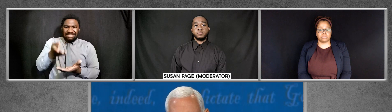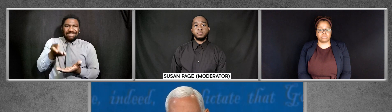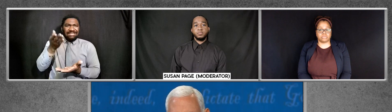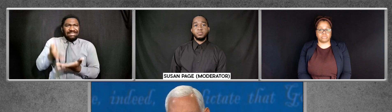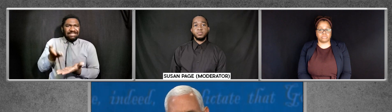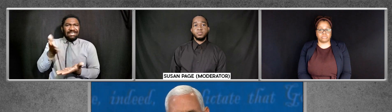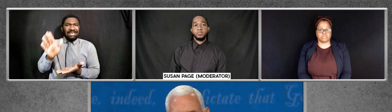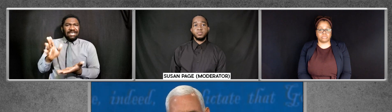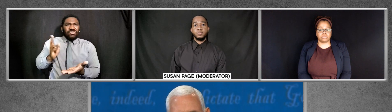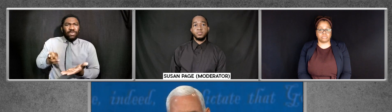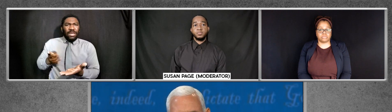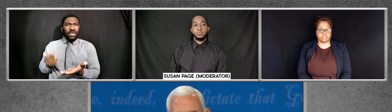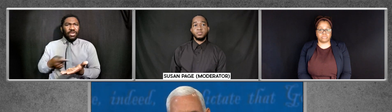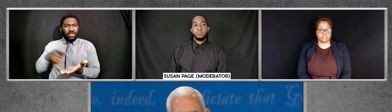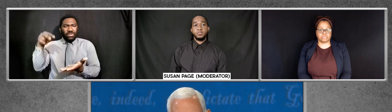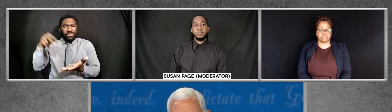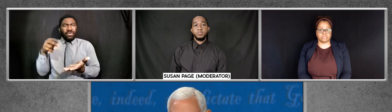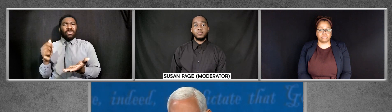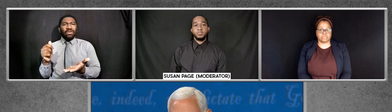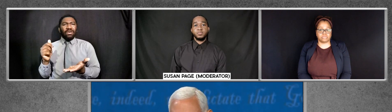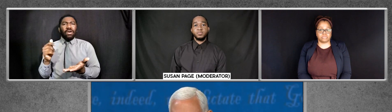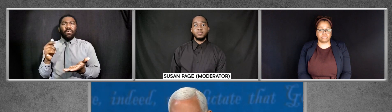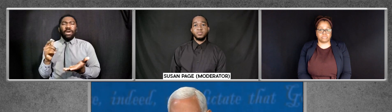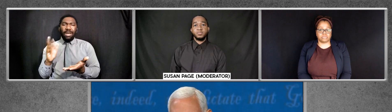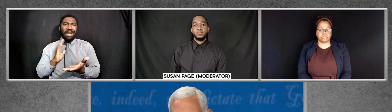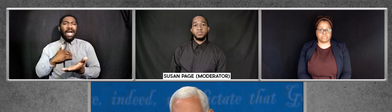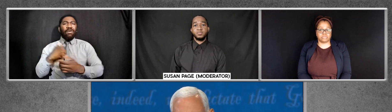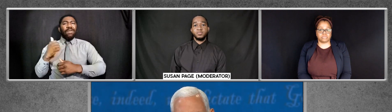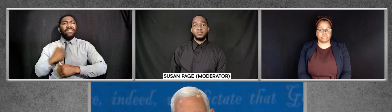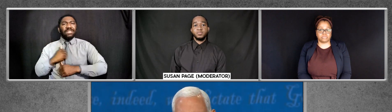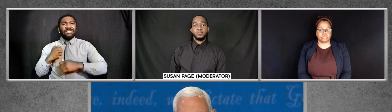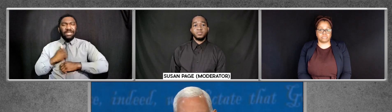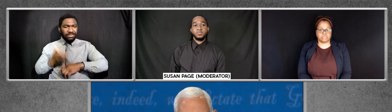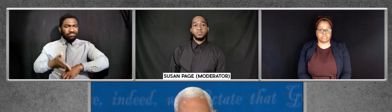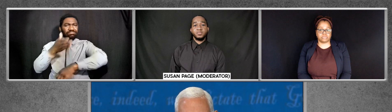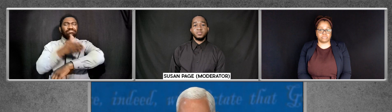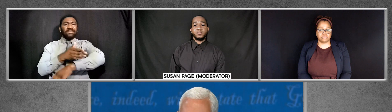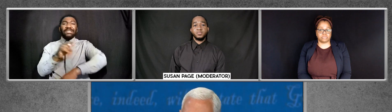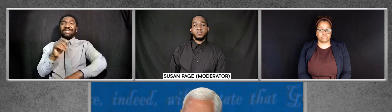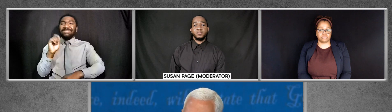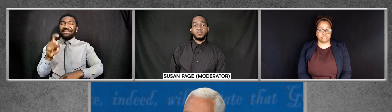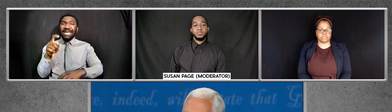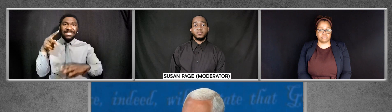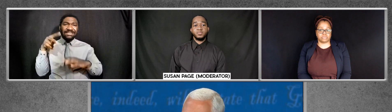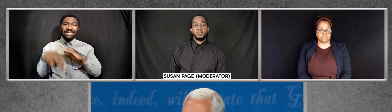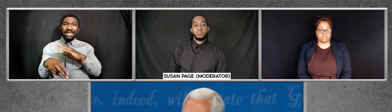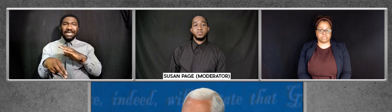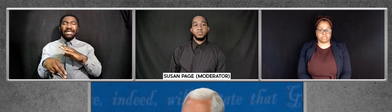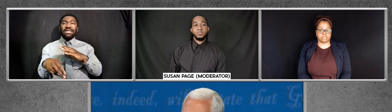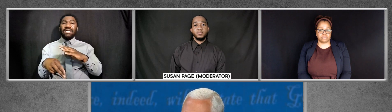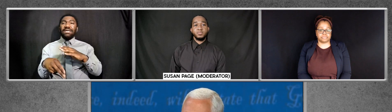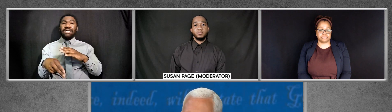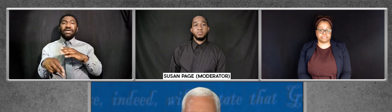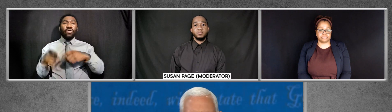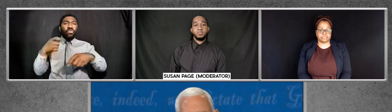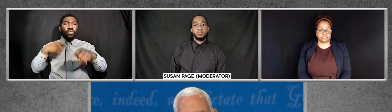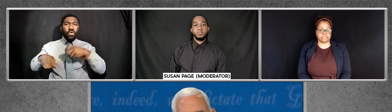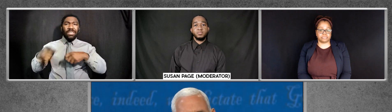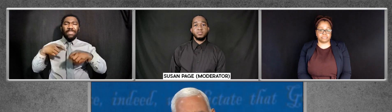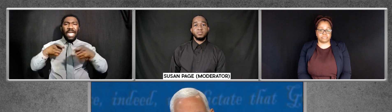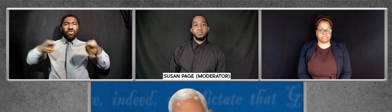we revived our economy through tax cuts and rolling back regulation, fighting for fair trade, unleashing American energy.